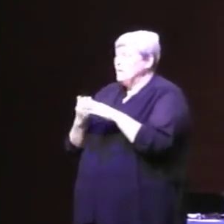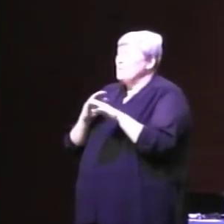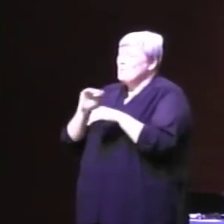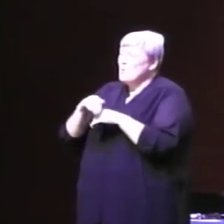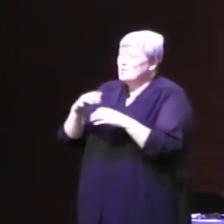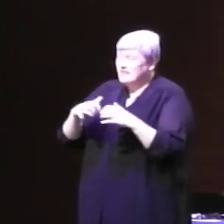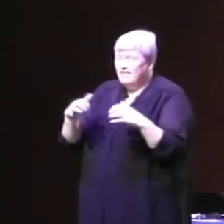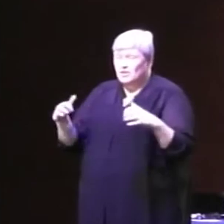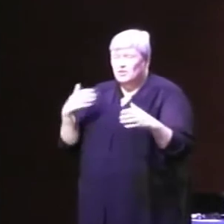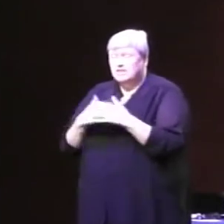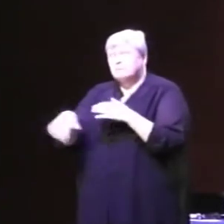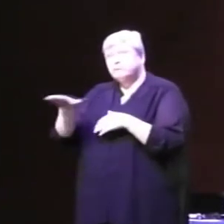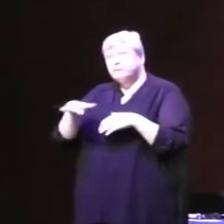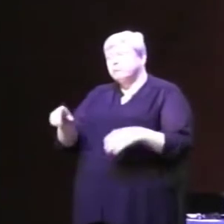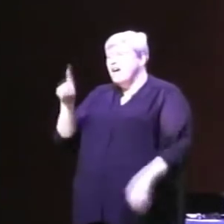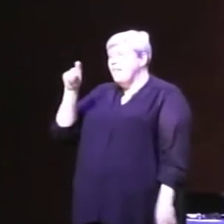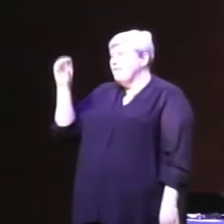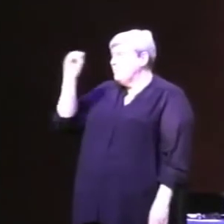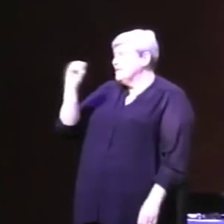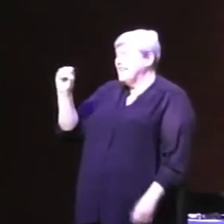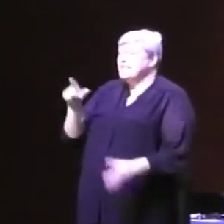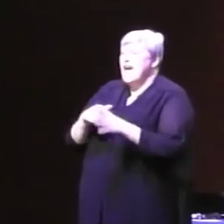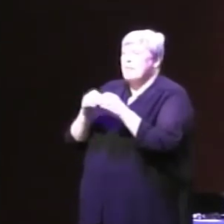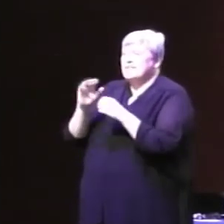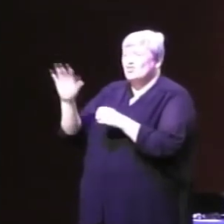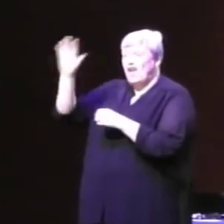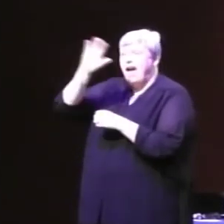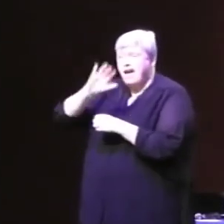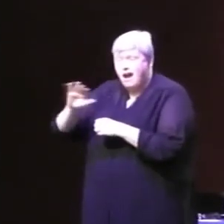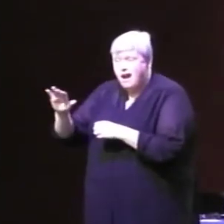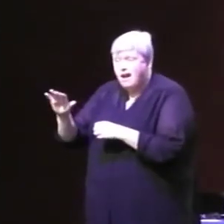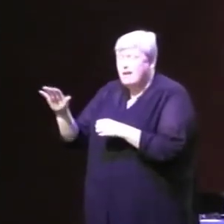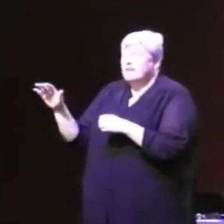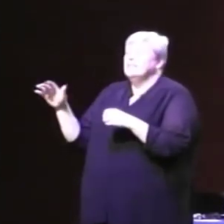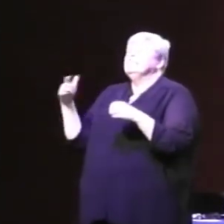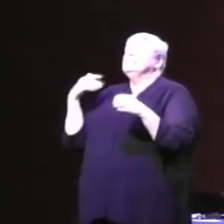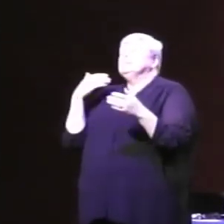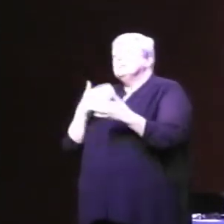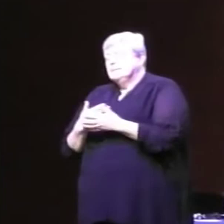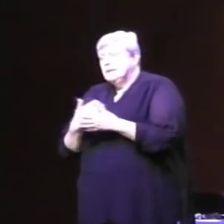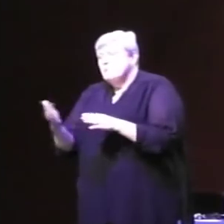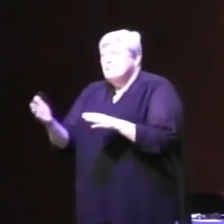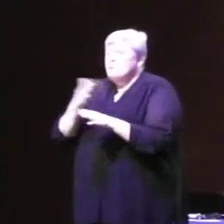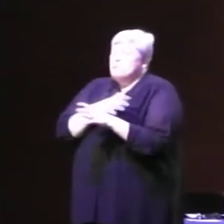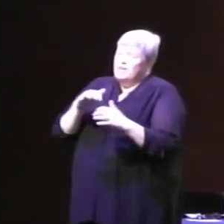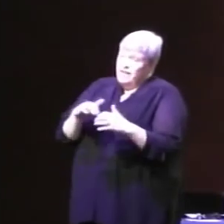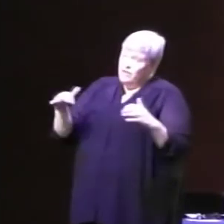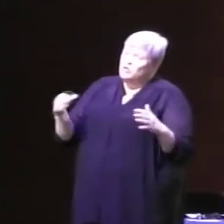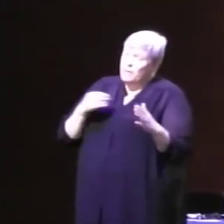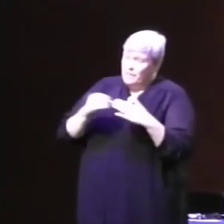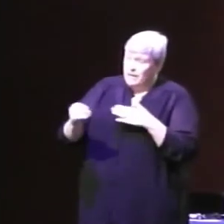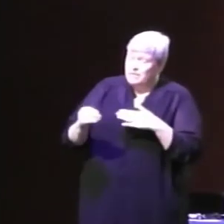high as 11% in Aberdeenshire. An amnesty on pre-devolution debt interest repayments would